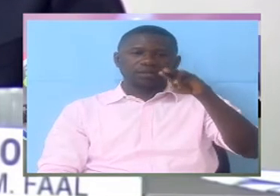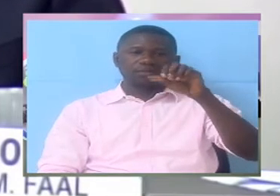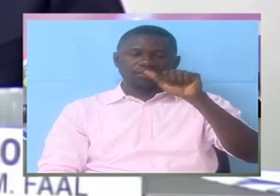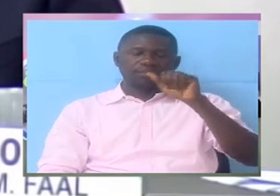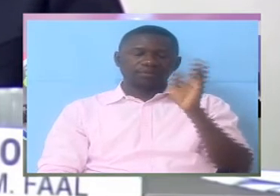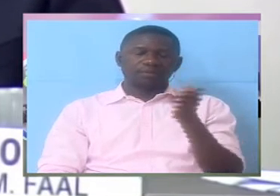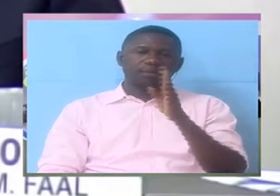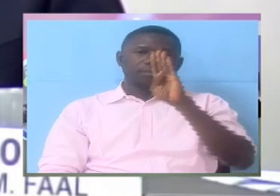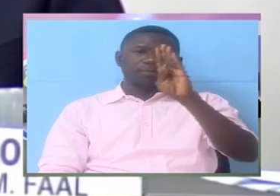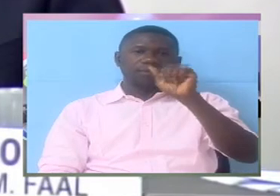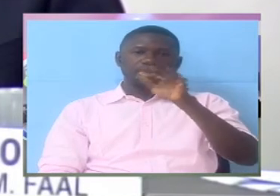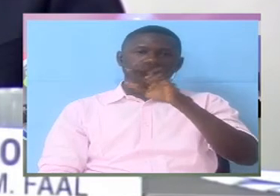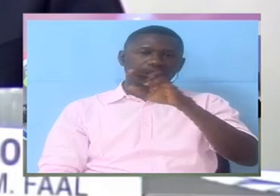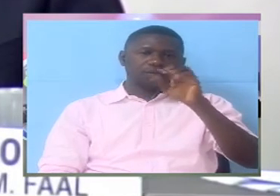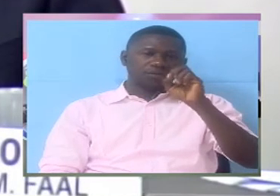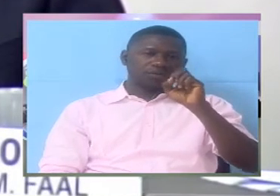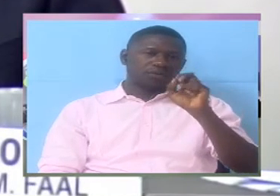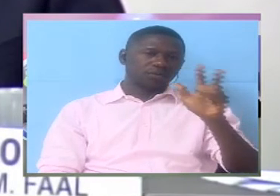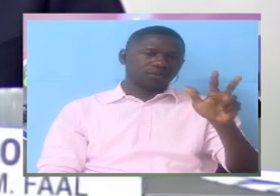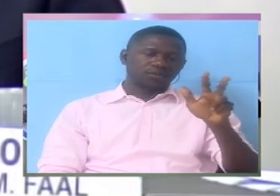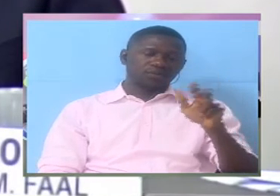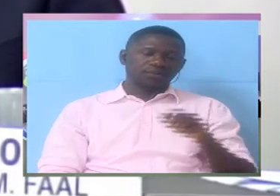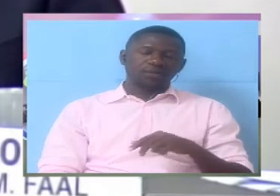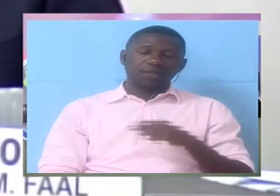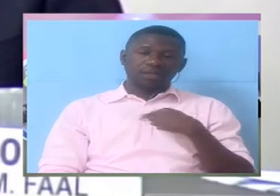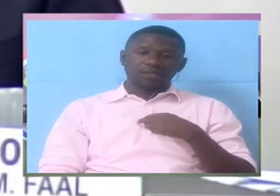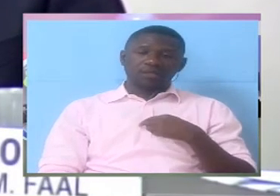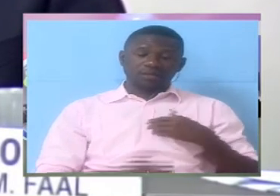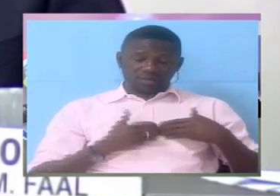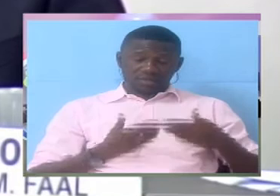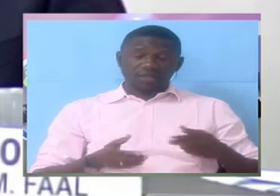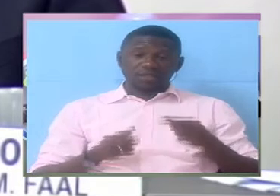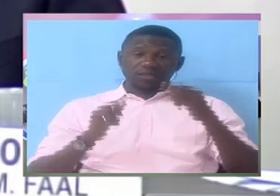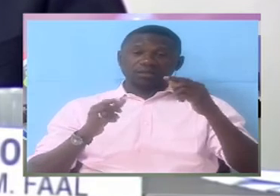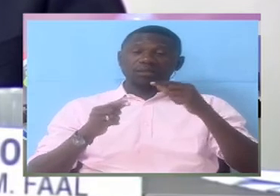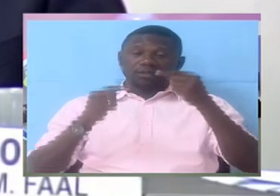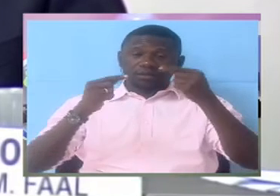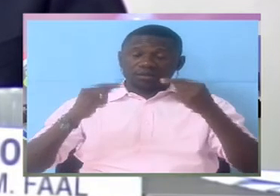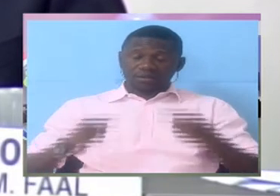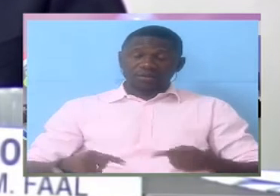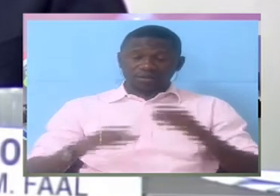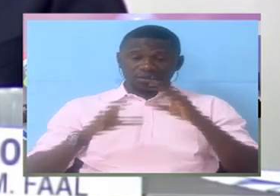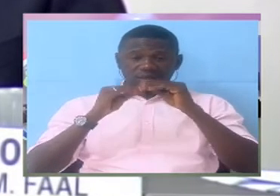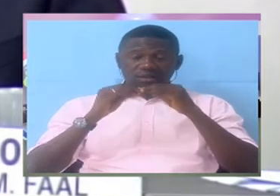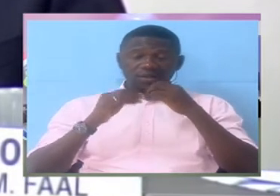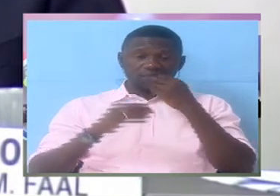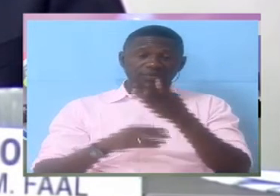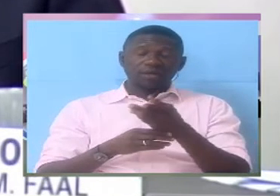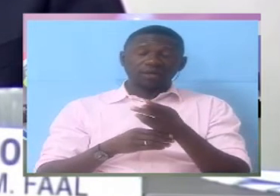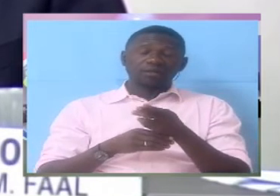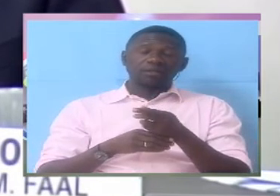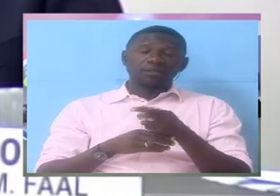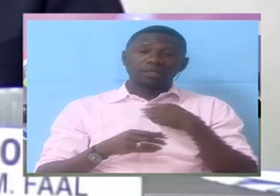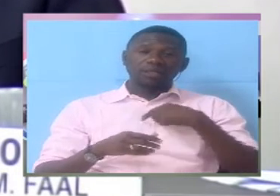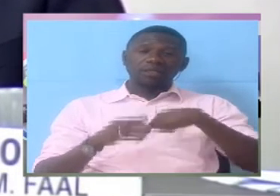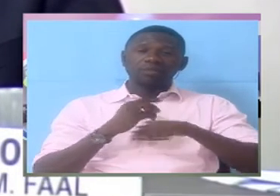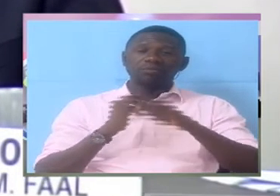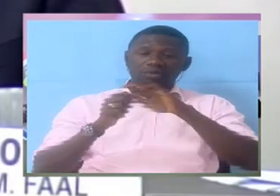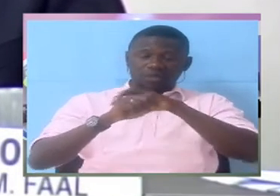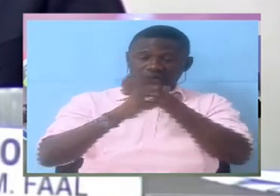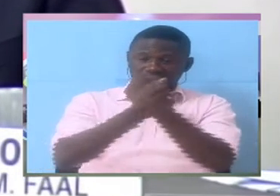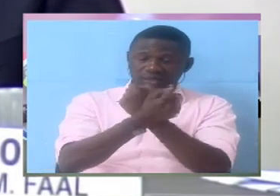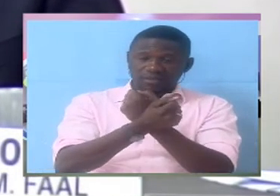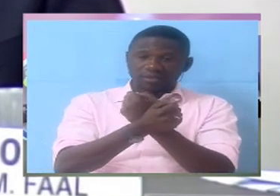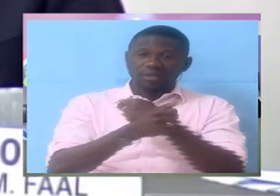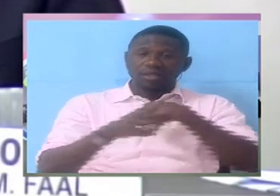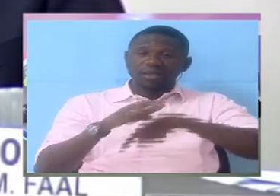Ibrahima Baro testified before the commission that he was arrested in connection with the Lalo Jaite issue. Ibrahima Baro ko